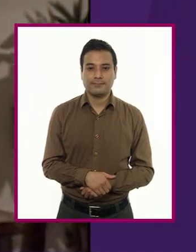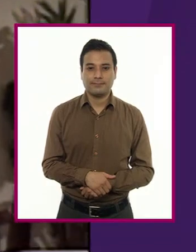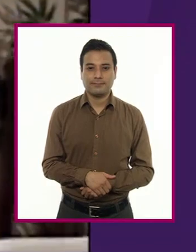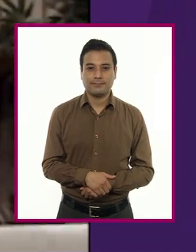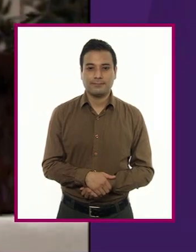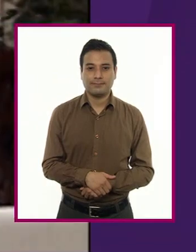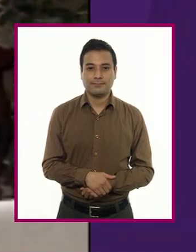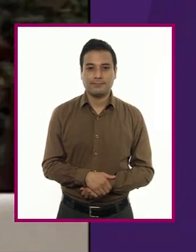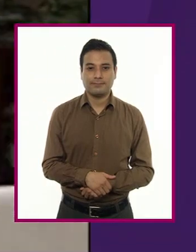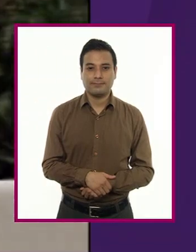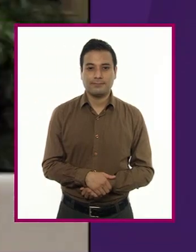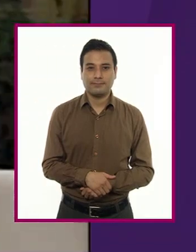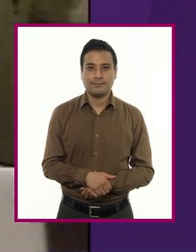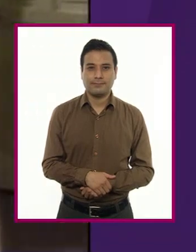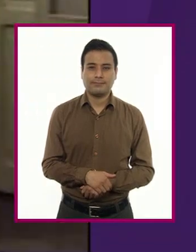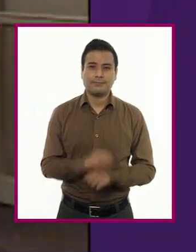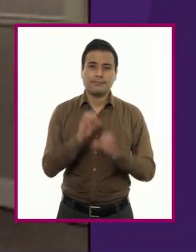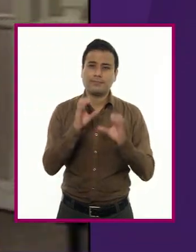la-da-dee-dee-dee